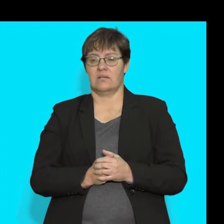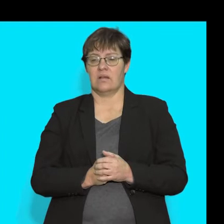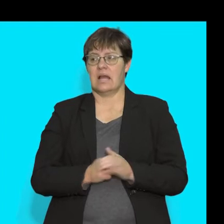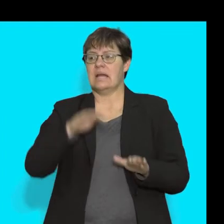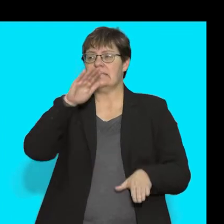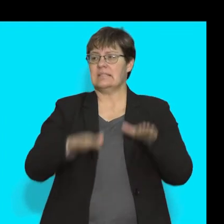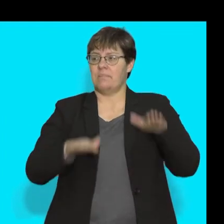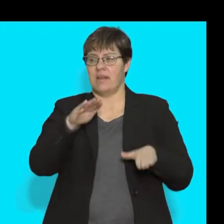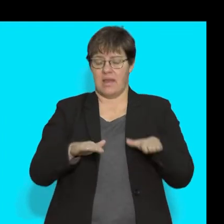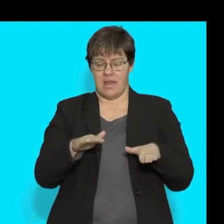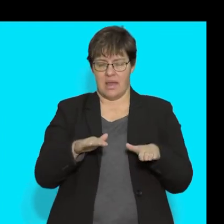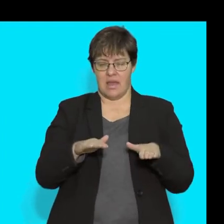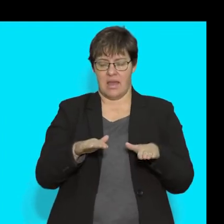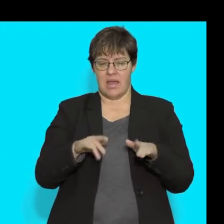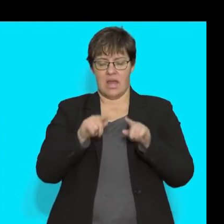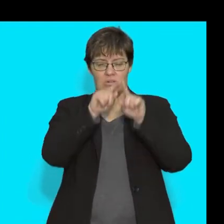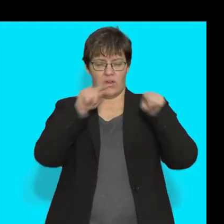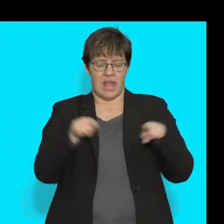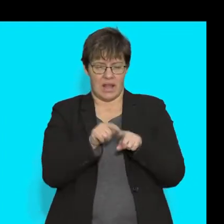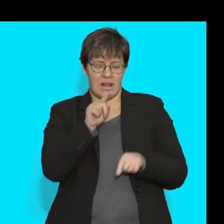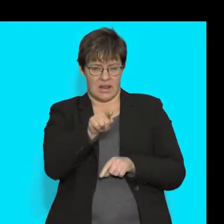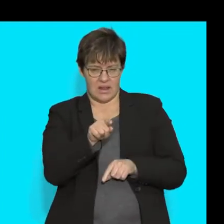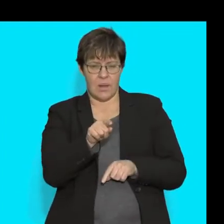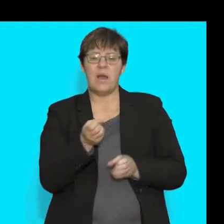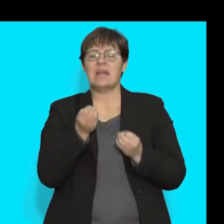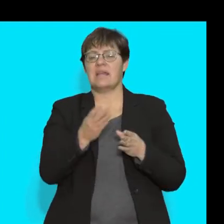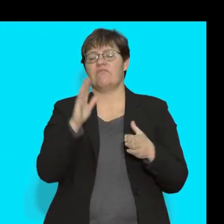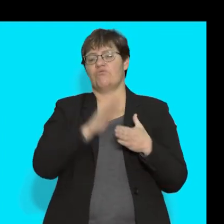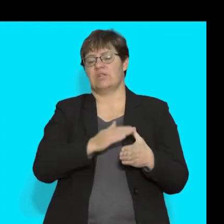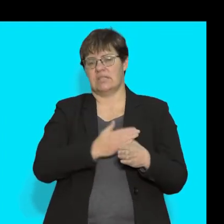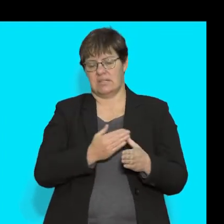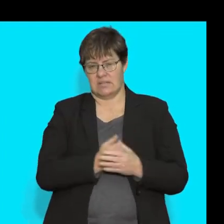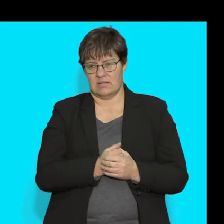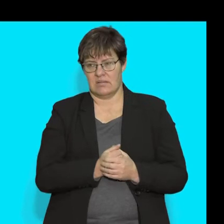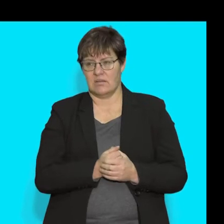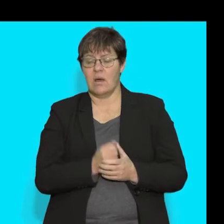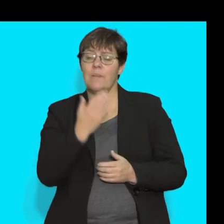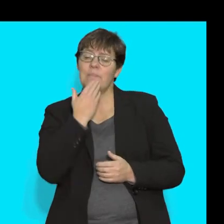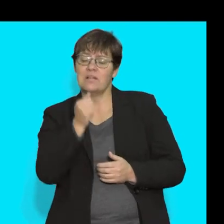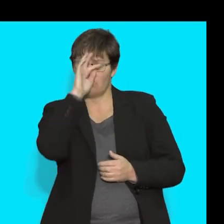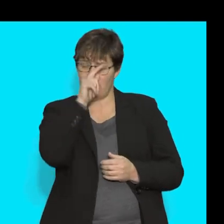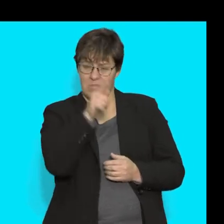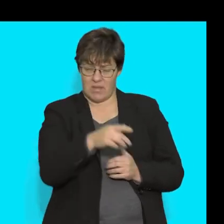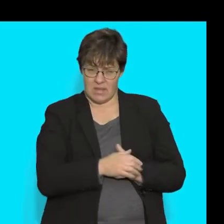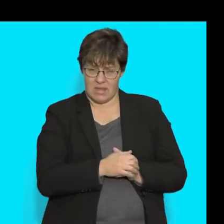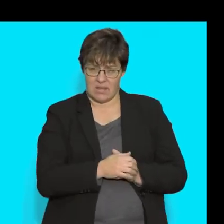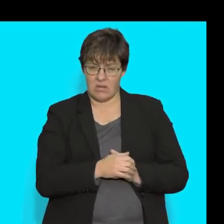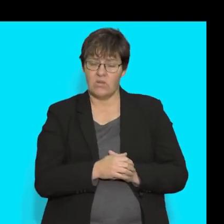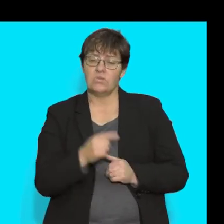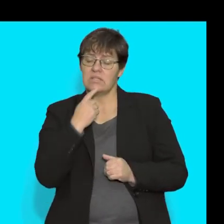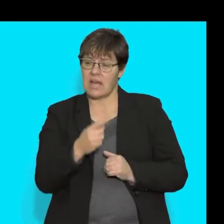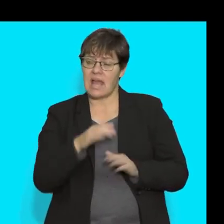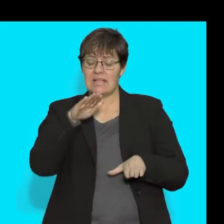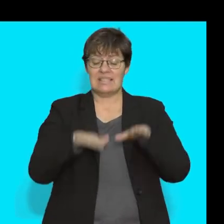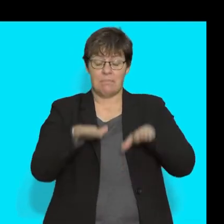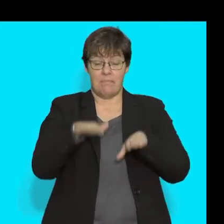to name the two similar triangles in the diagram and then give a reason for your answer. Please remember,